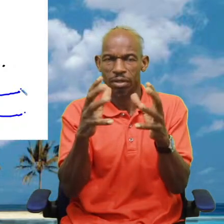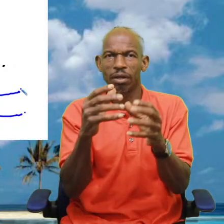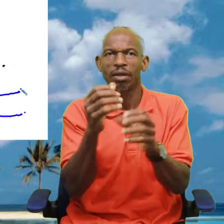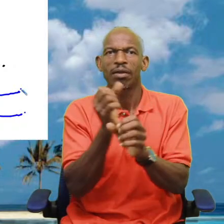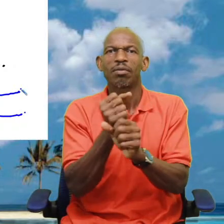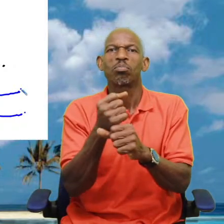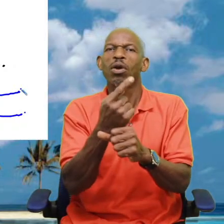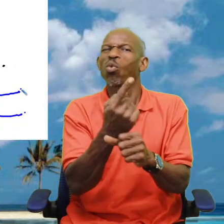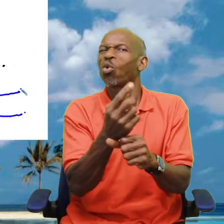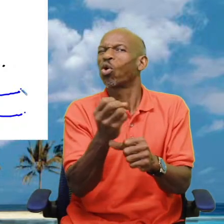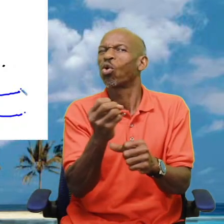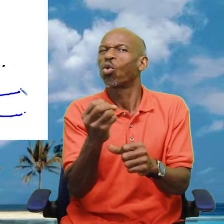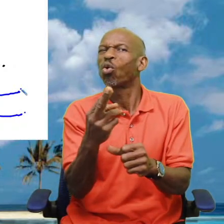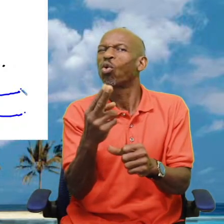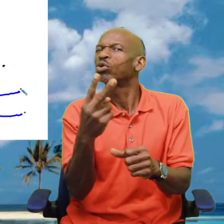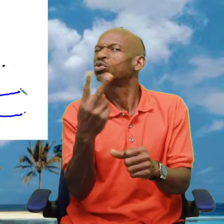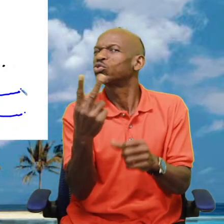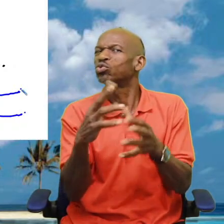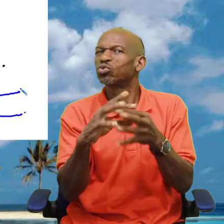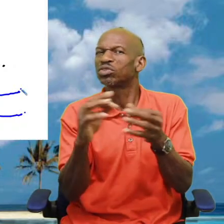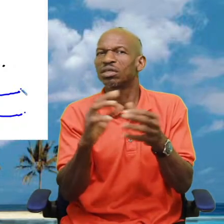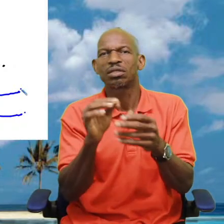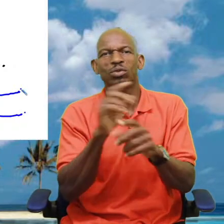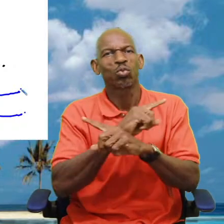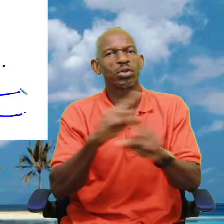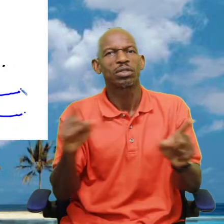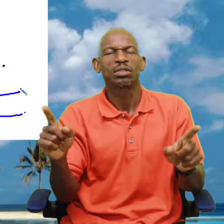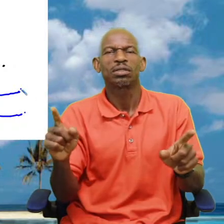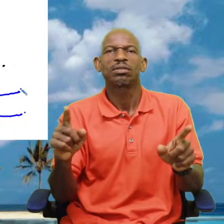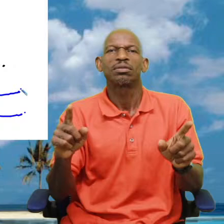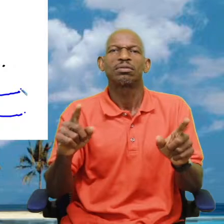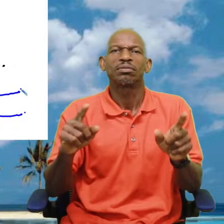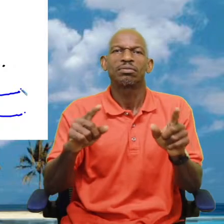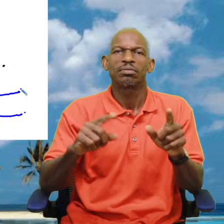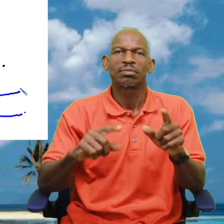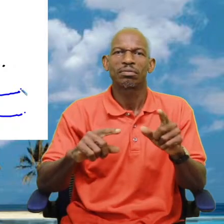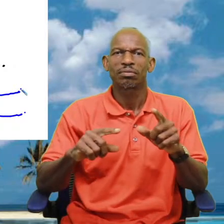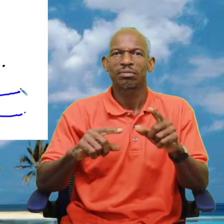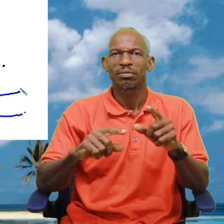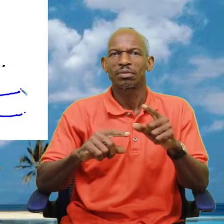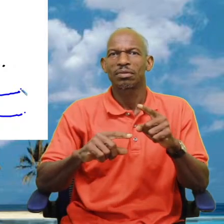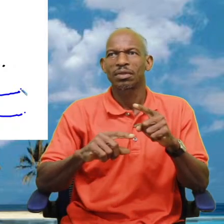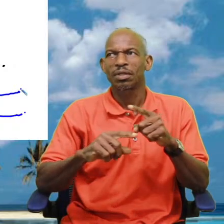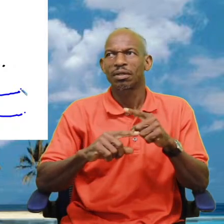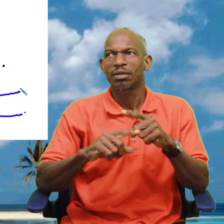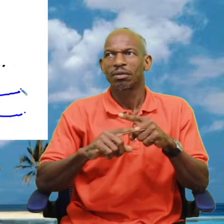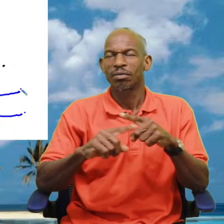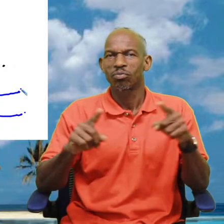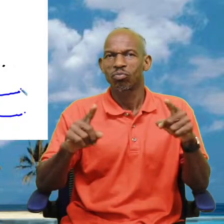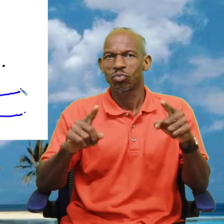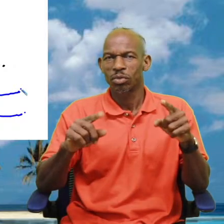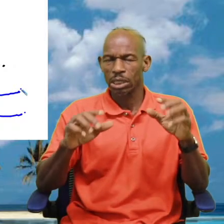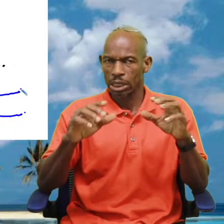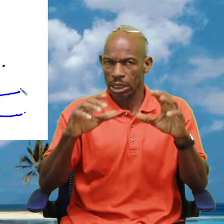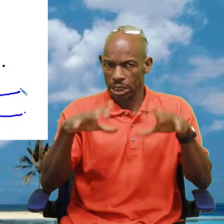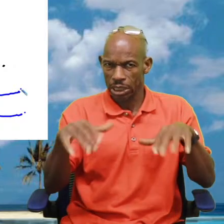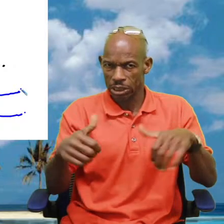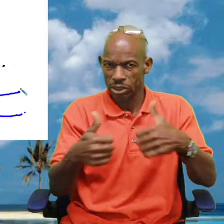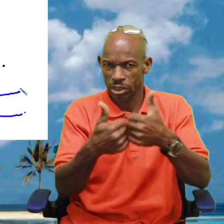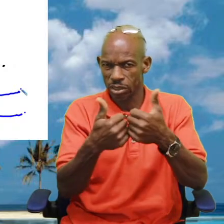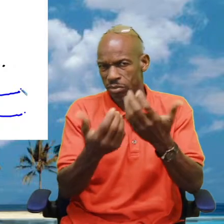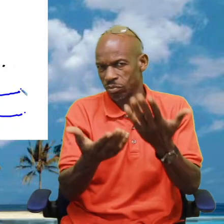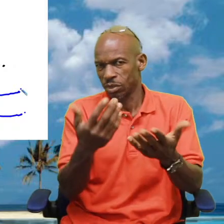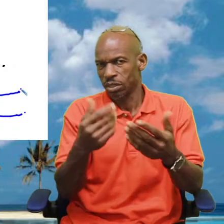I can write maybe 2 sentences. And that is for people who I can challenge, like Sabriki and